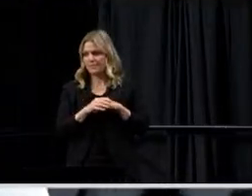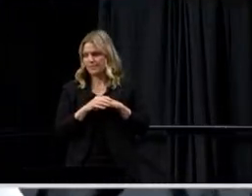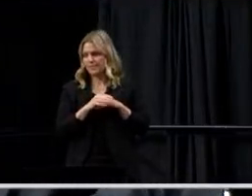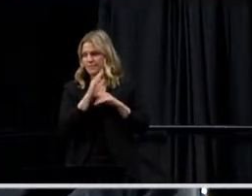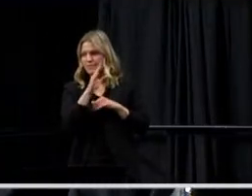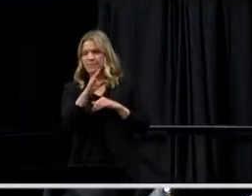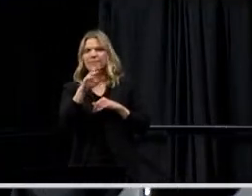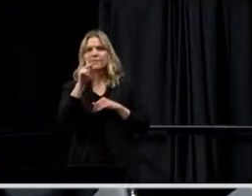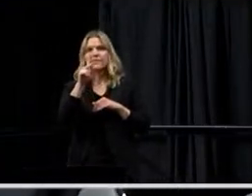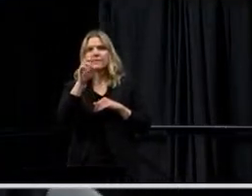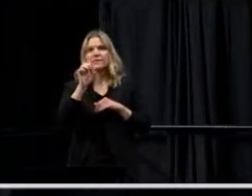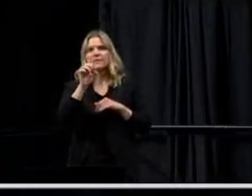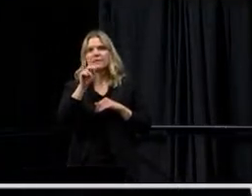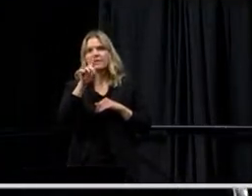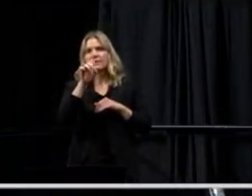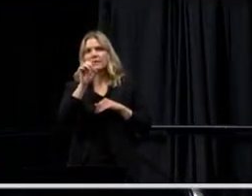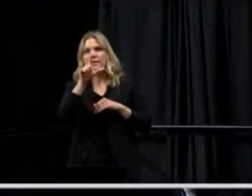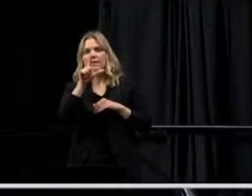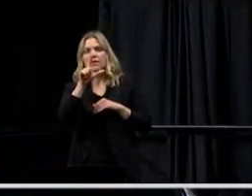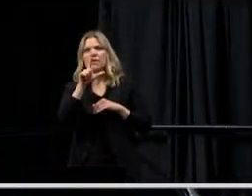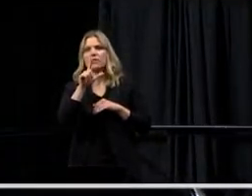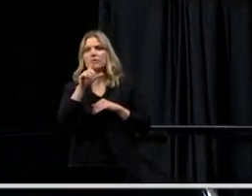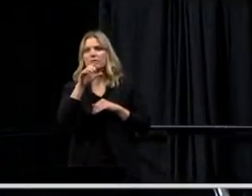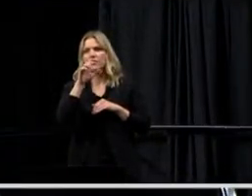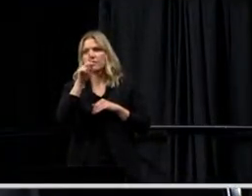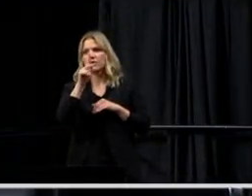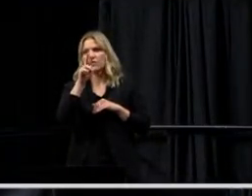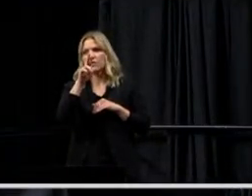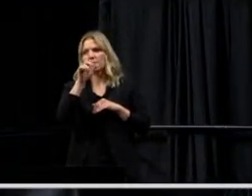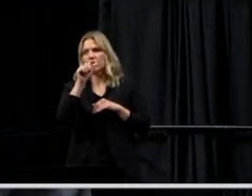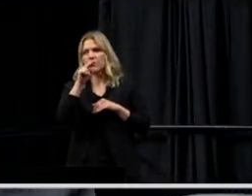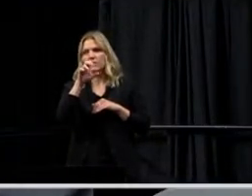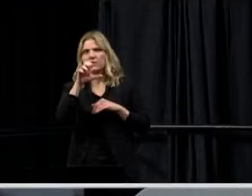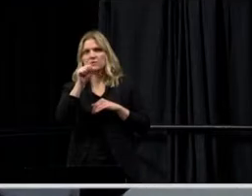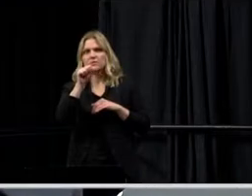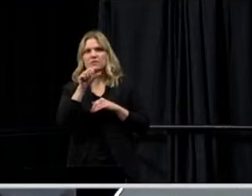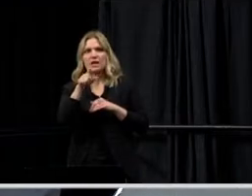Mr. Kendall Kearns, Engineering Academy Principal.